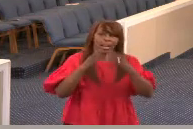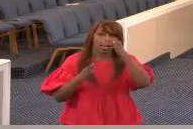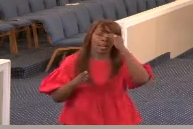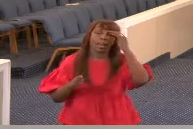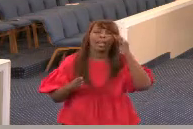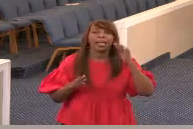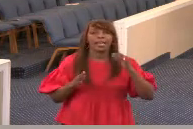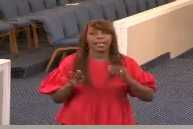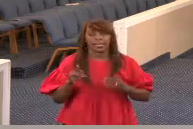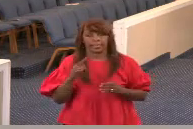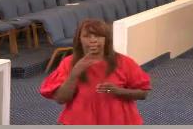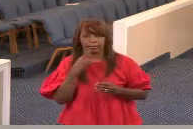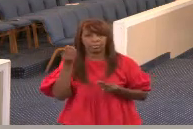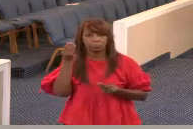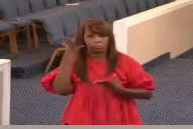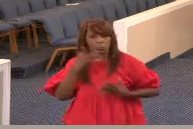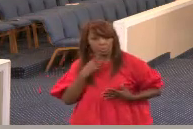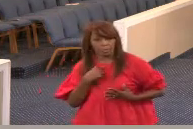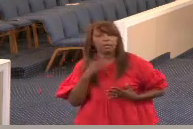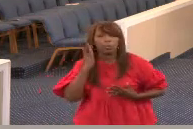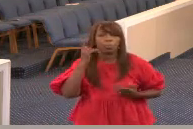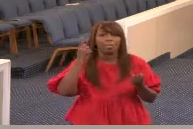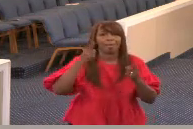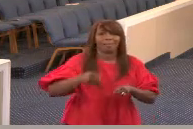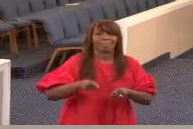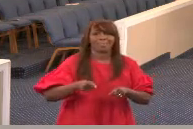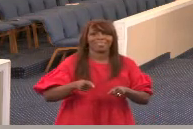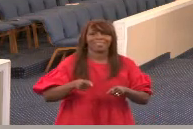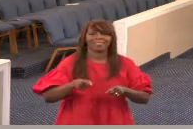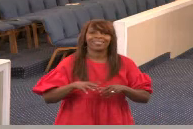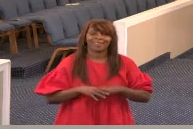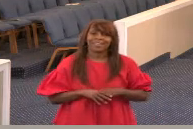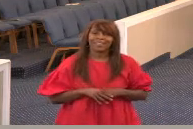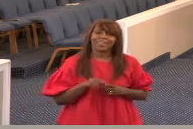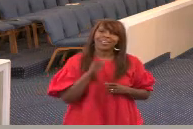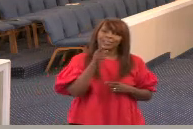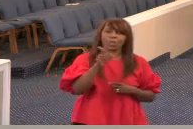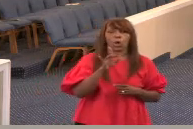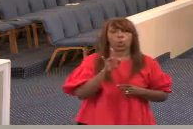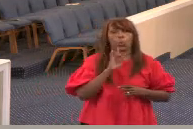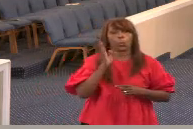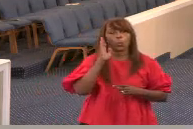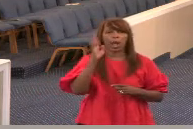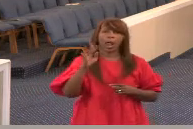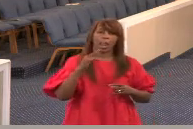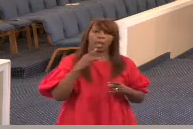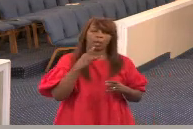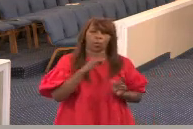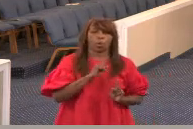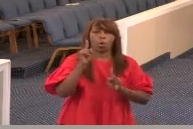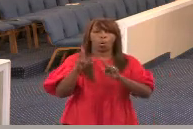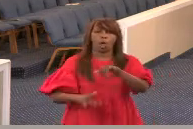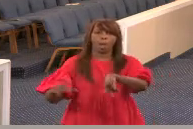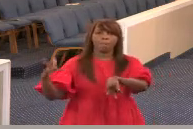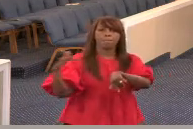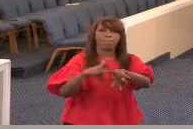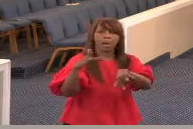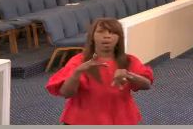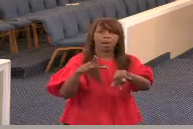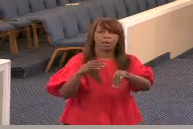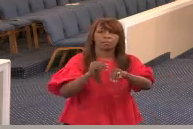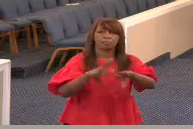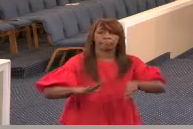as it was told me. Howbeit we must be cast upon a certain island.